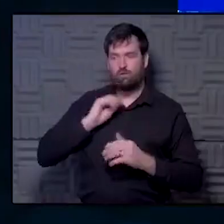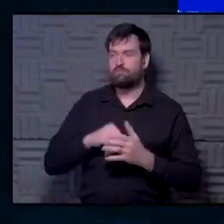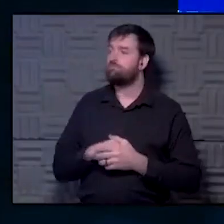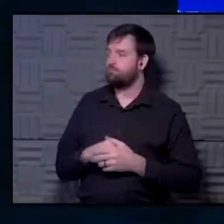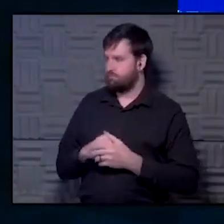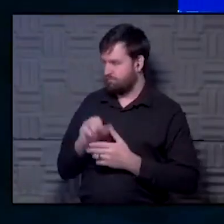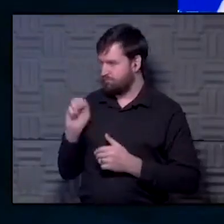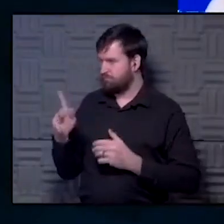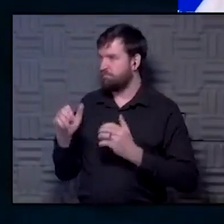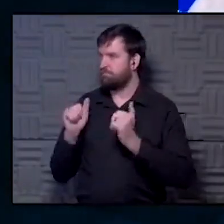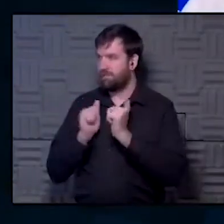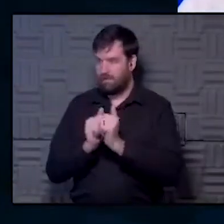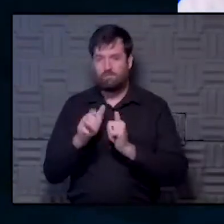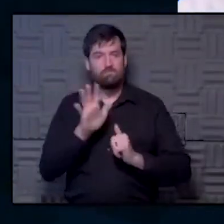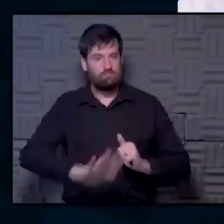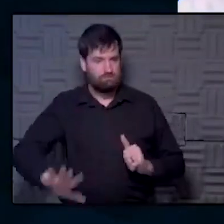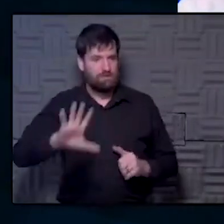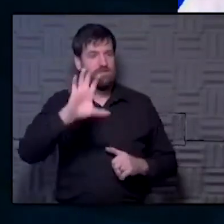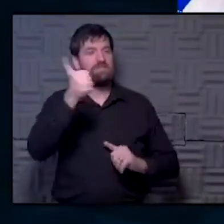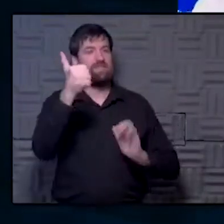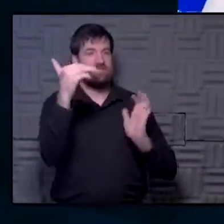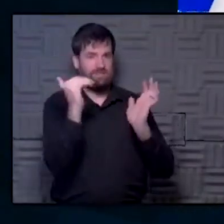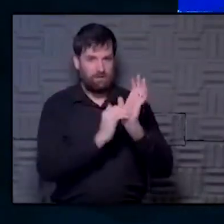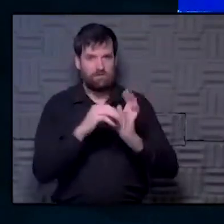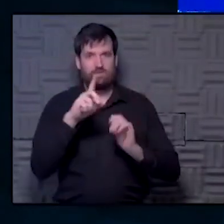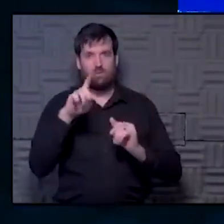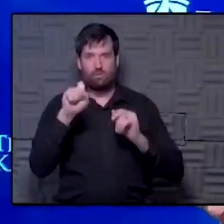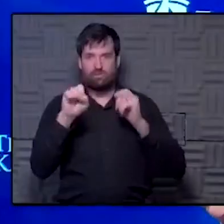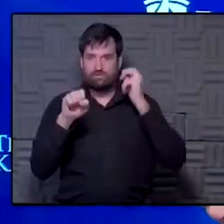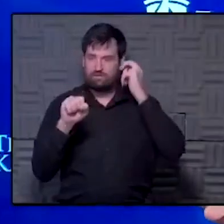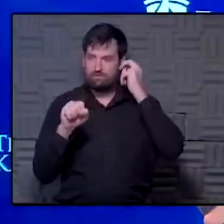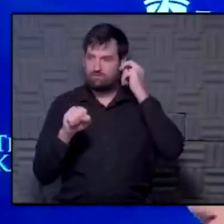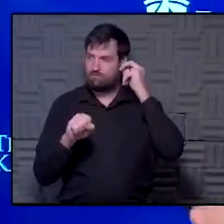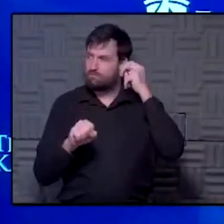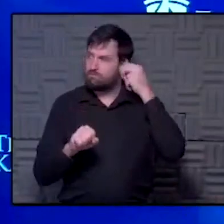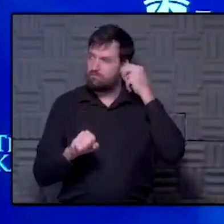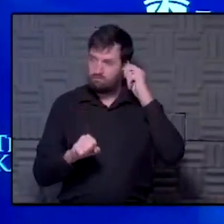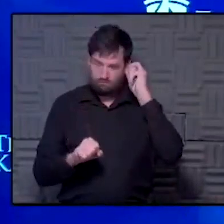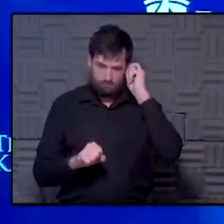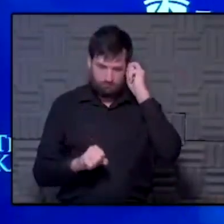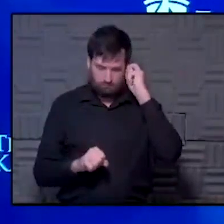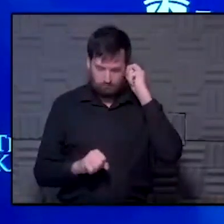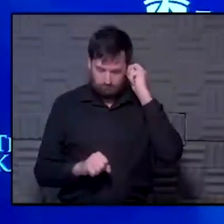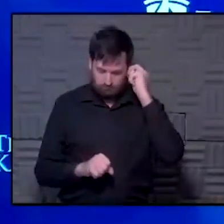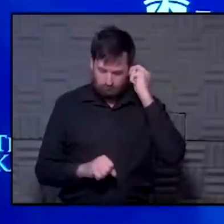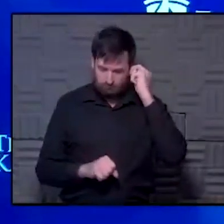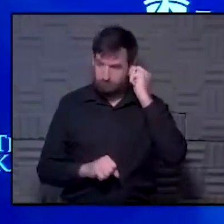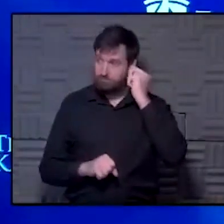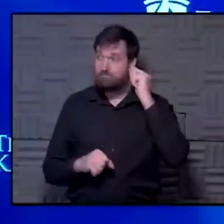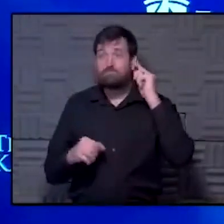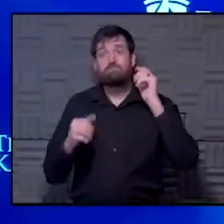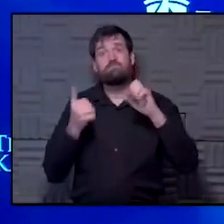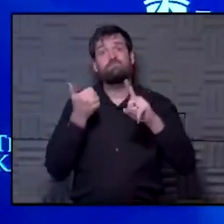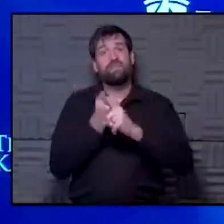Yeah, so together we've done around 10,000 doses, and we're just not seeing terrible things, folks. This is safe. And, we